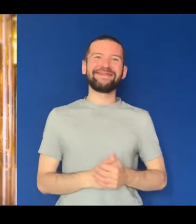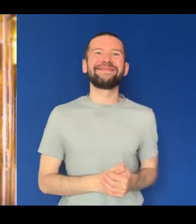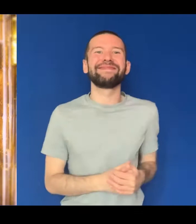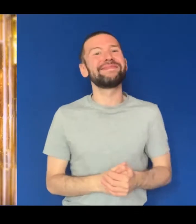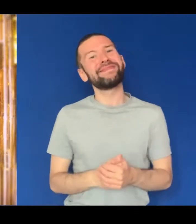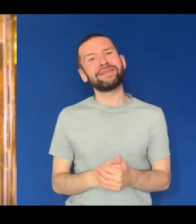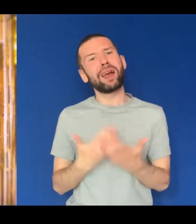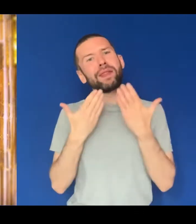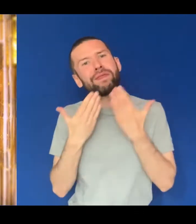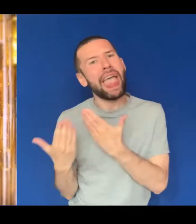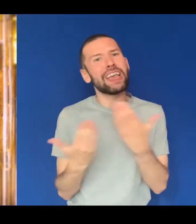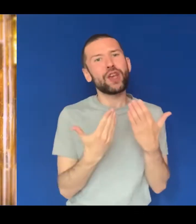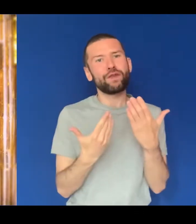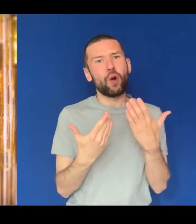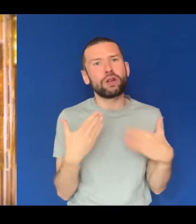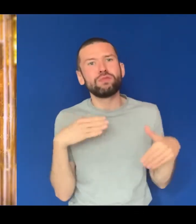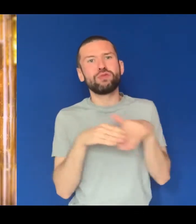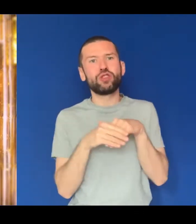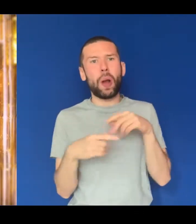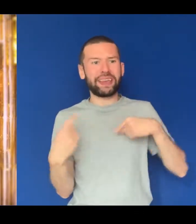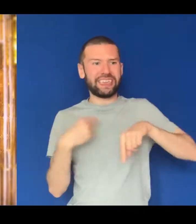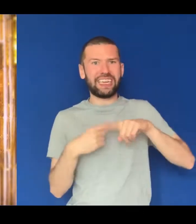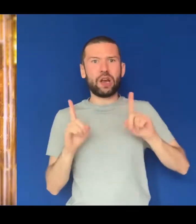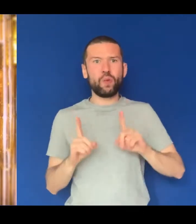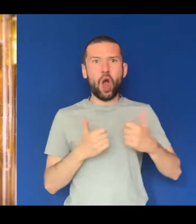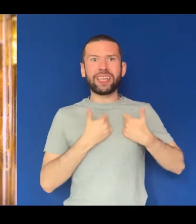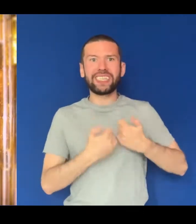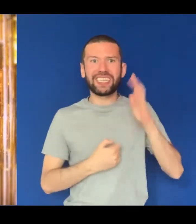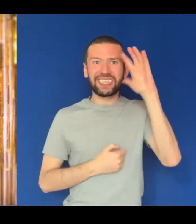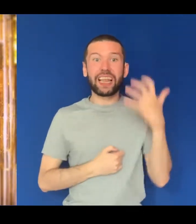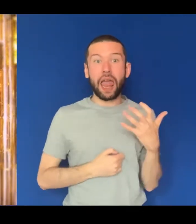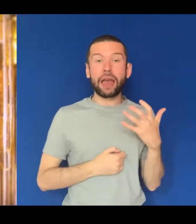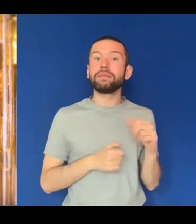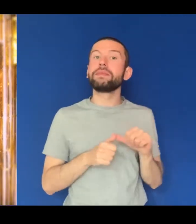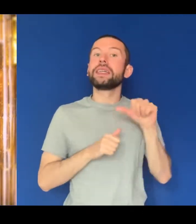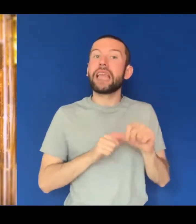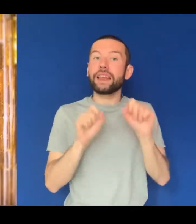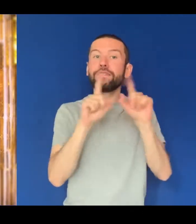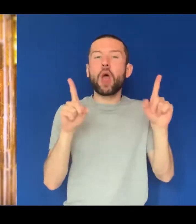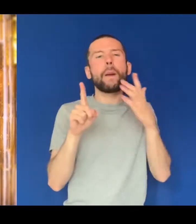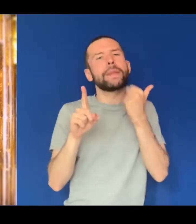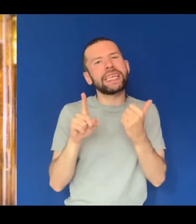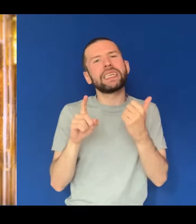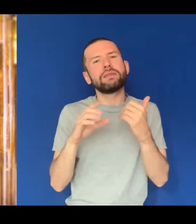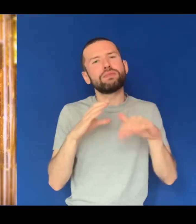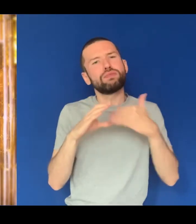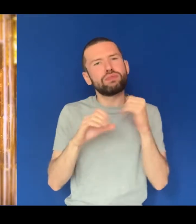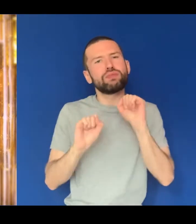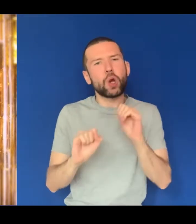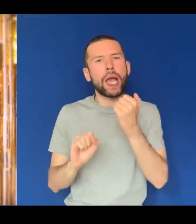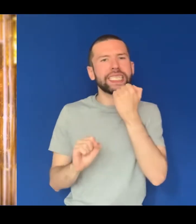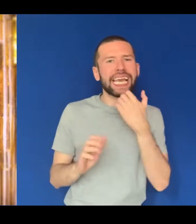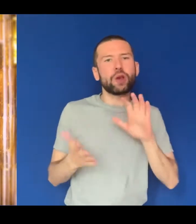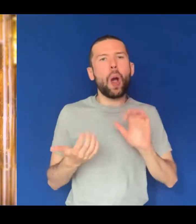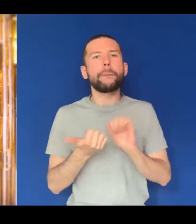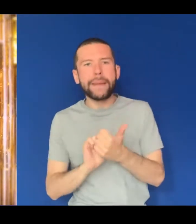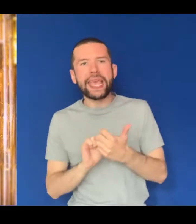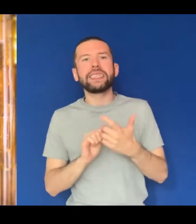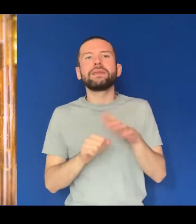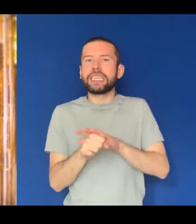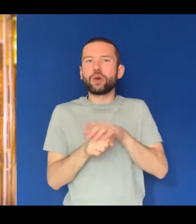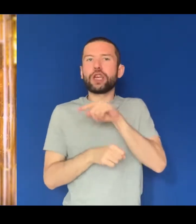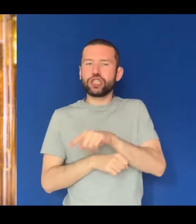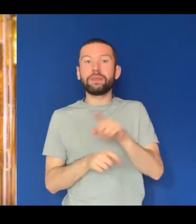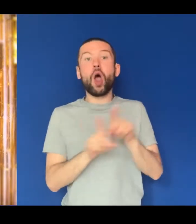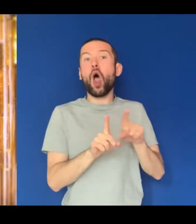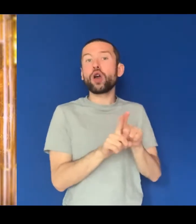Well, thank you so much for joining me on Dear Deelight. For the next vlog, do send me your own dates or mates scenarios, and do keep